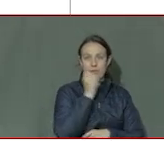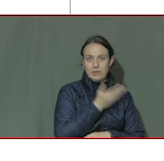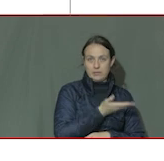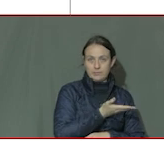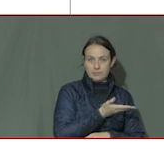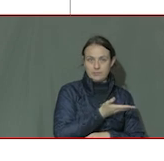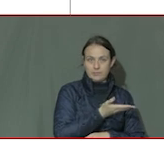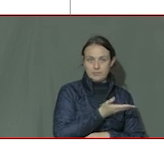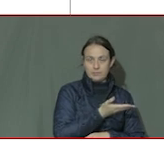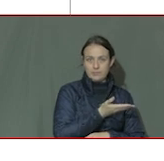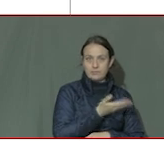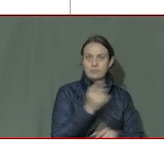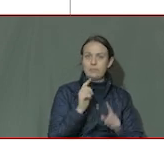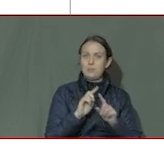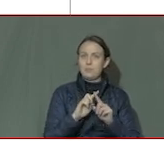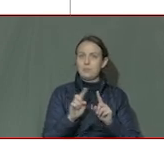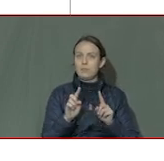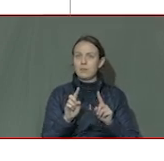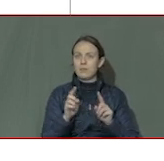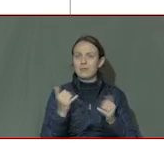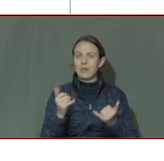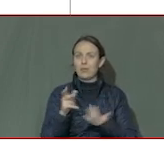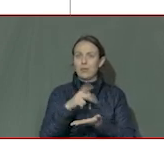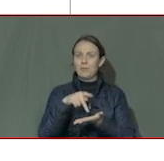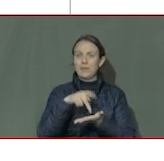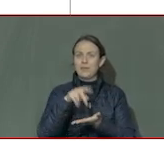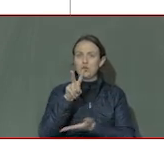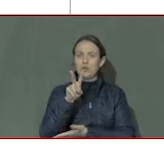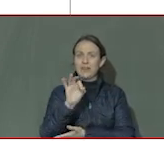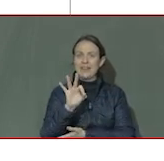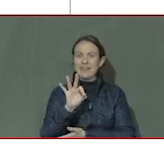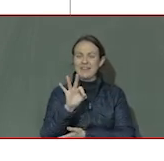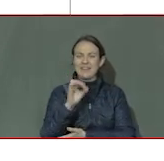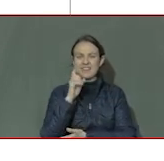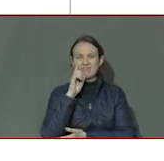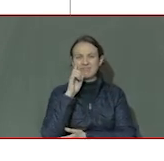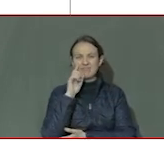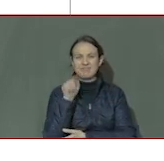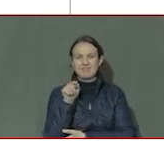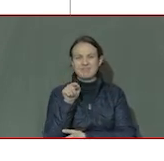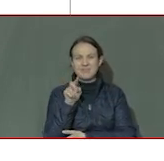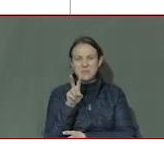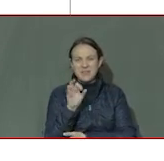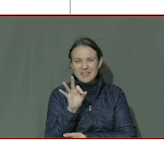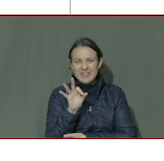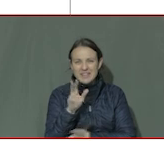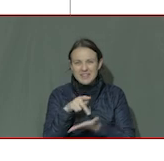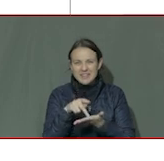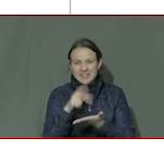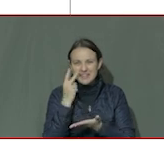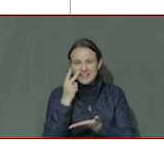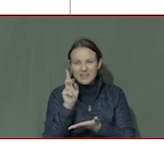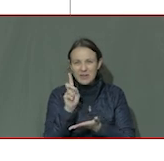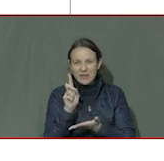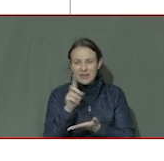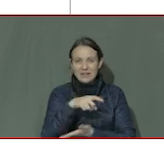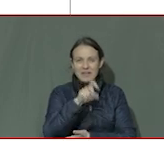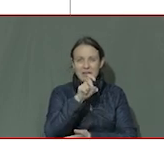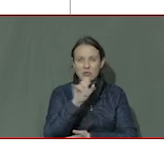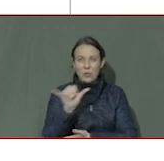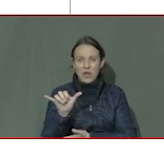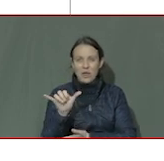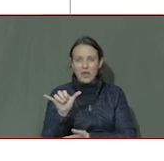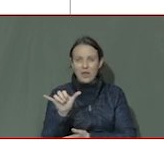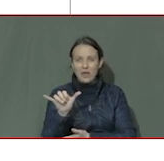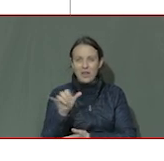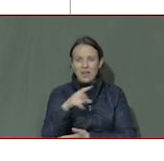father. Okay. But when we get to position number 23, look at position number 23. This is XY. Are we